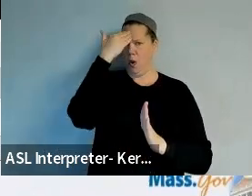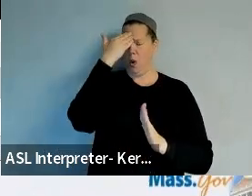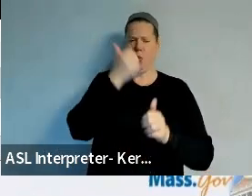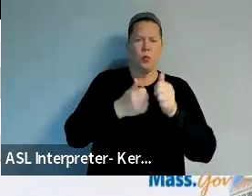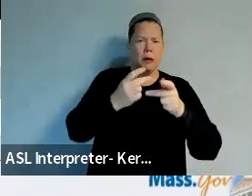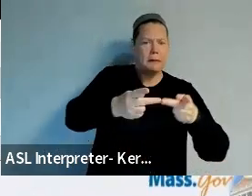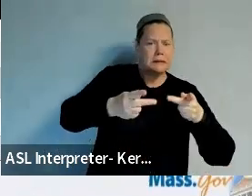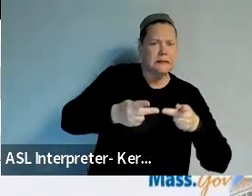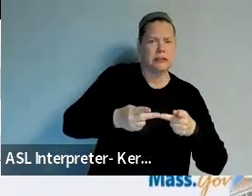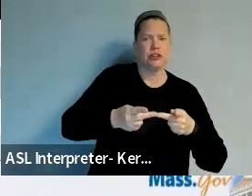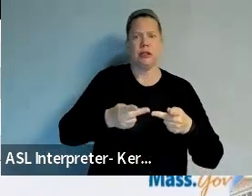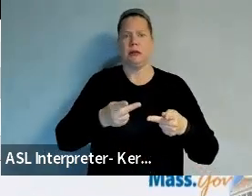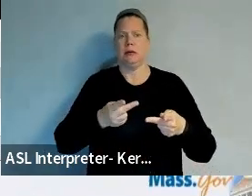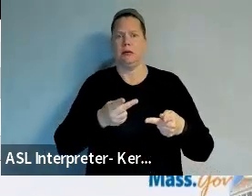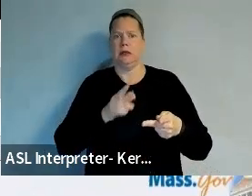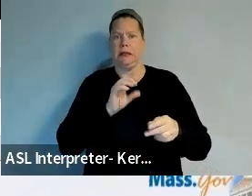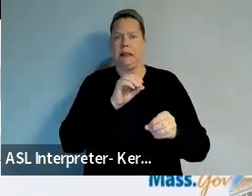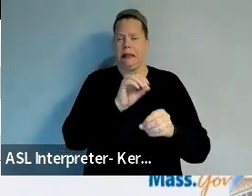to complete the screen.